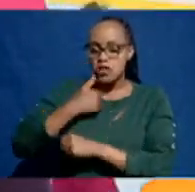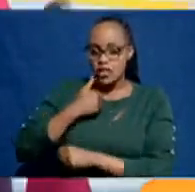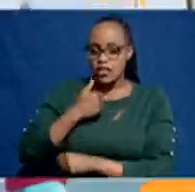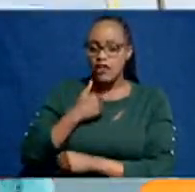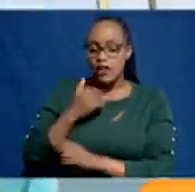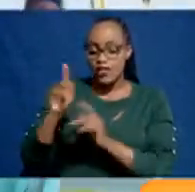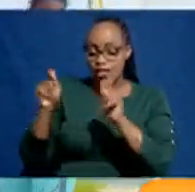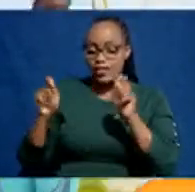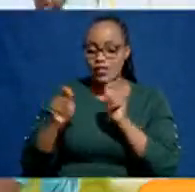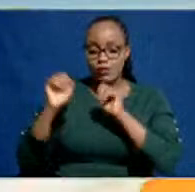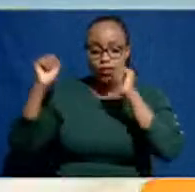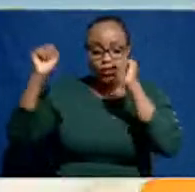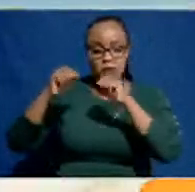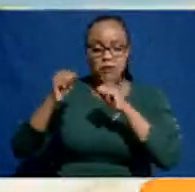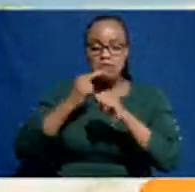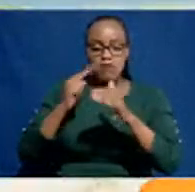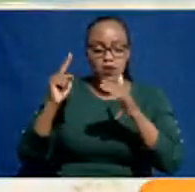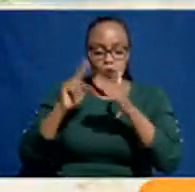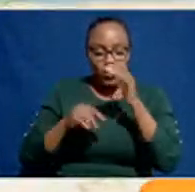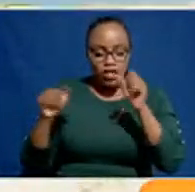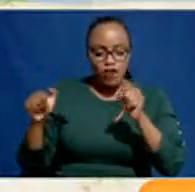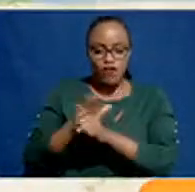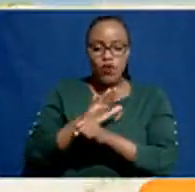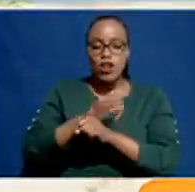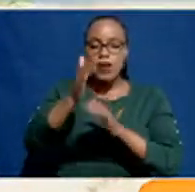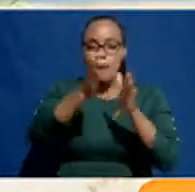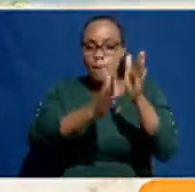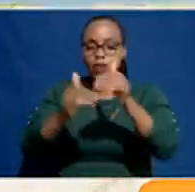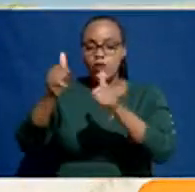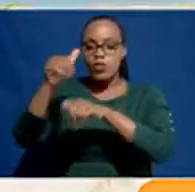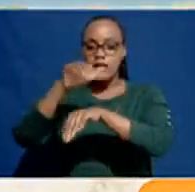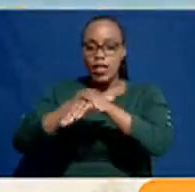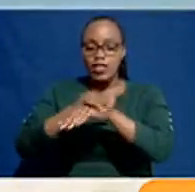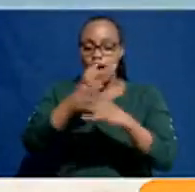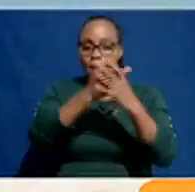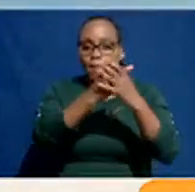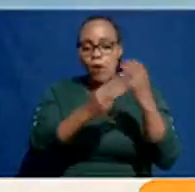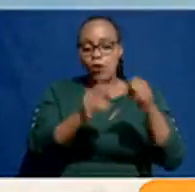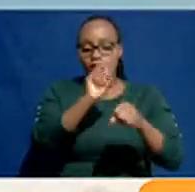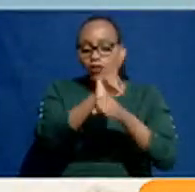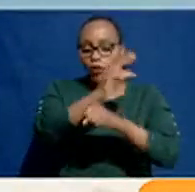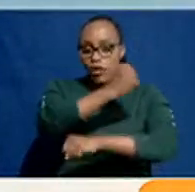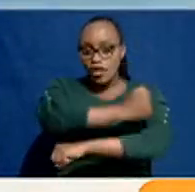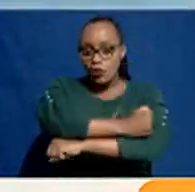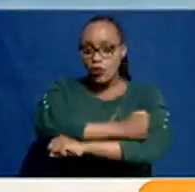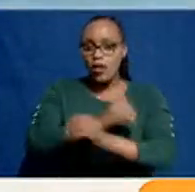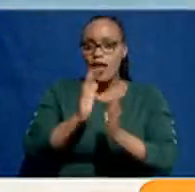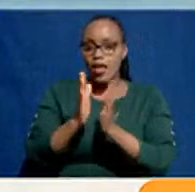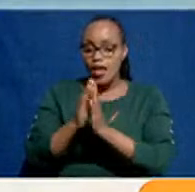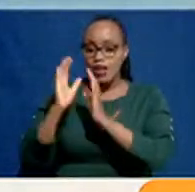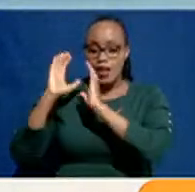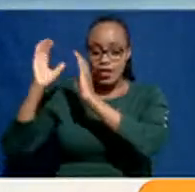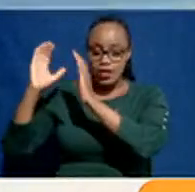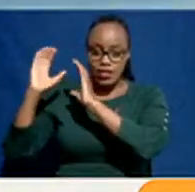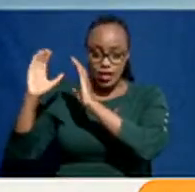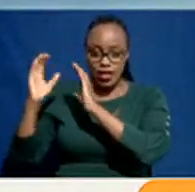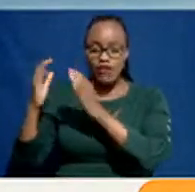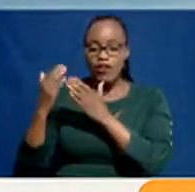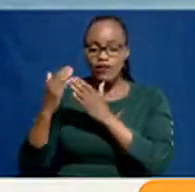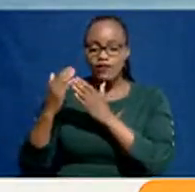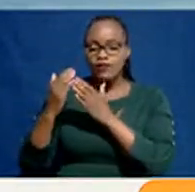potential, citing the comprehensive preparations they received in both the secondary school games and the Kilifi residential